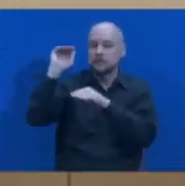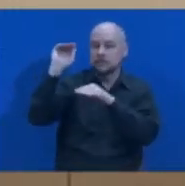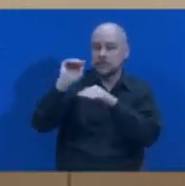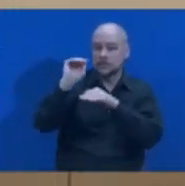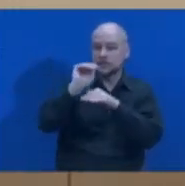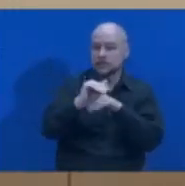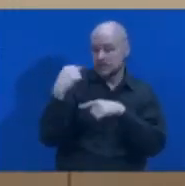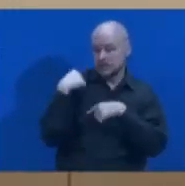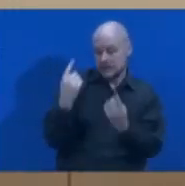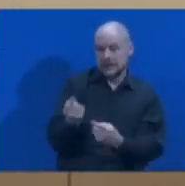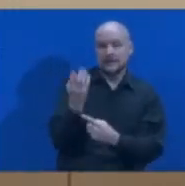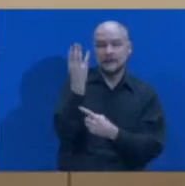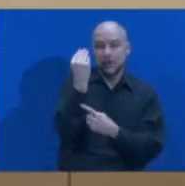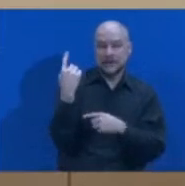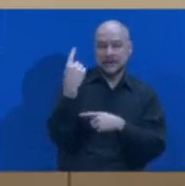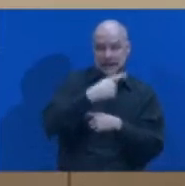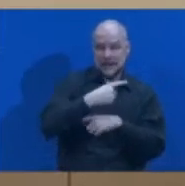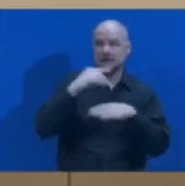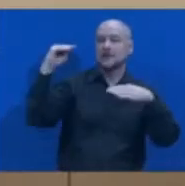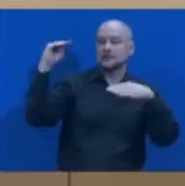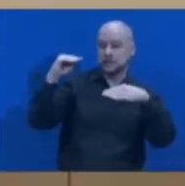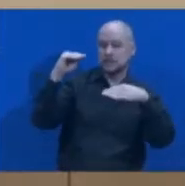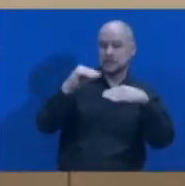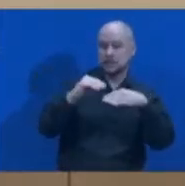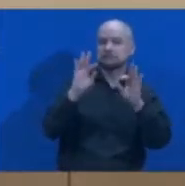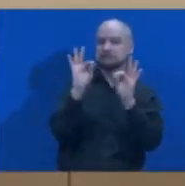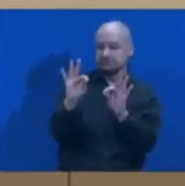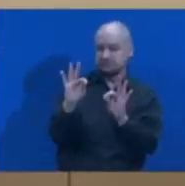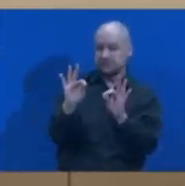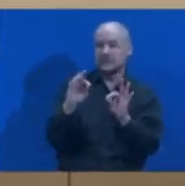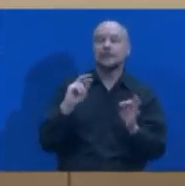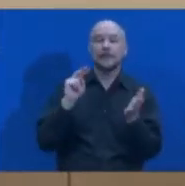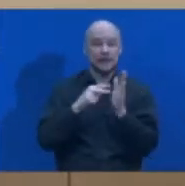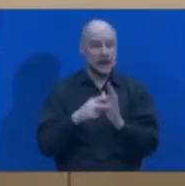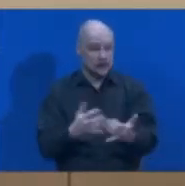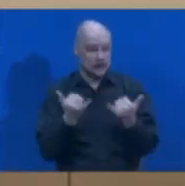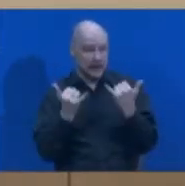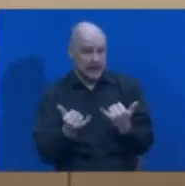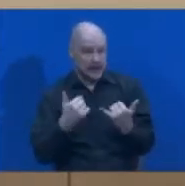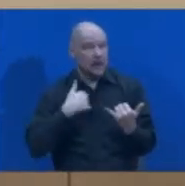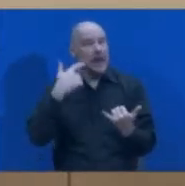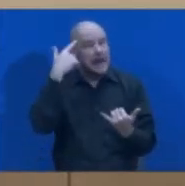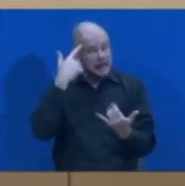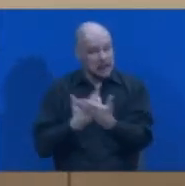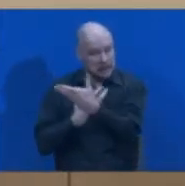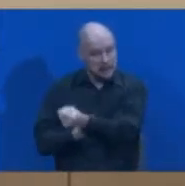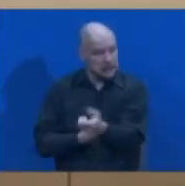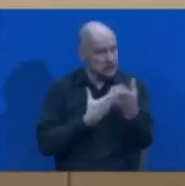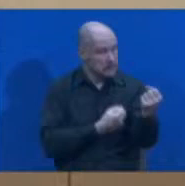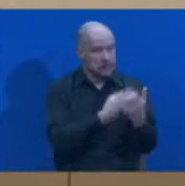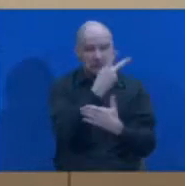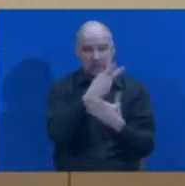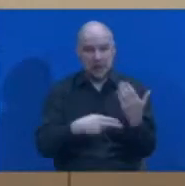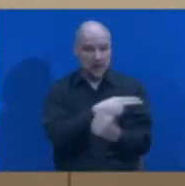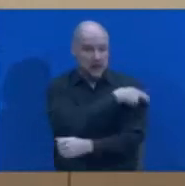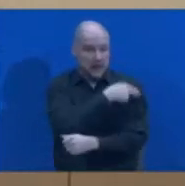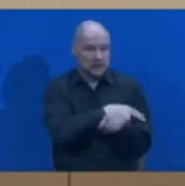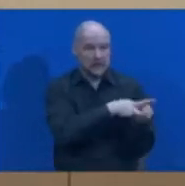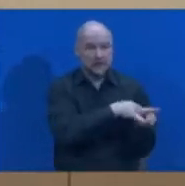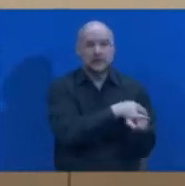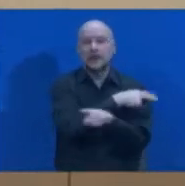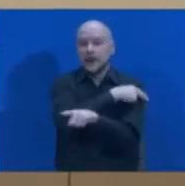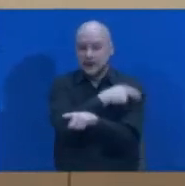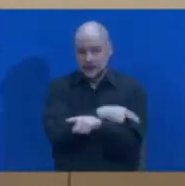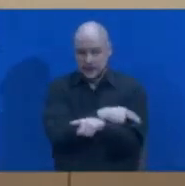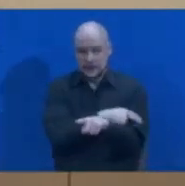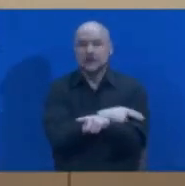14 days. So I do believe right now we have capacity. The hospitals have started opening